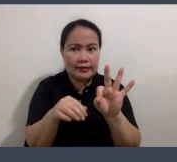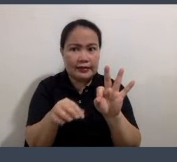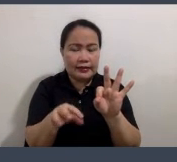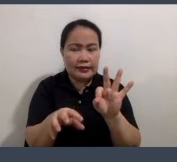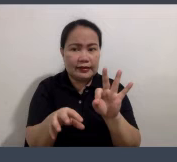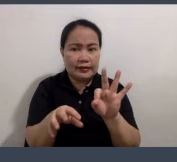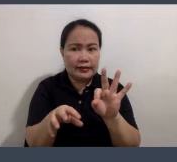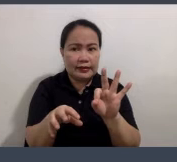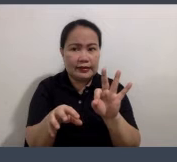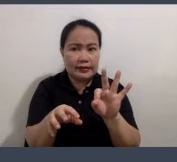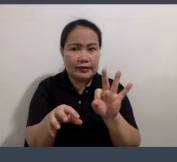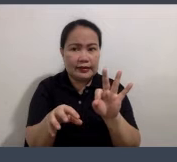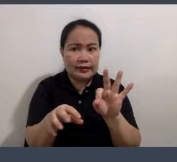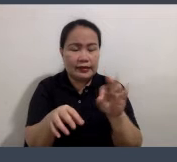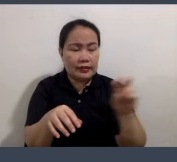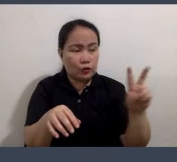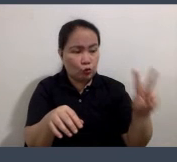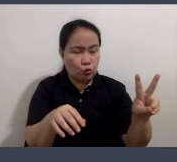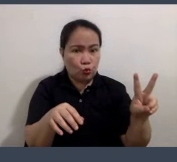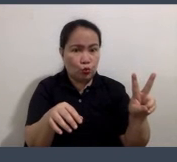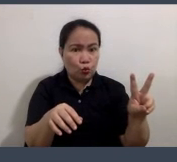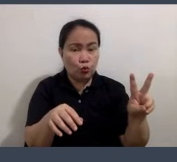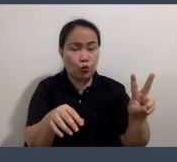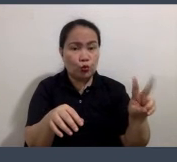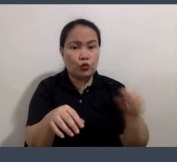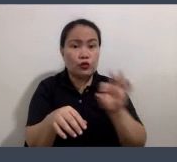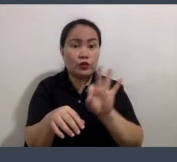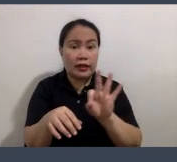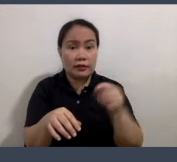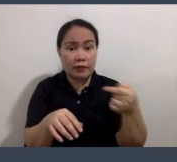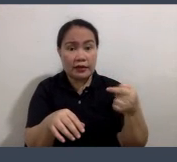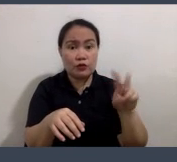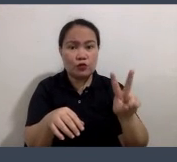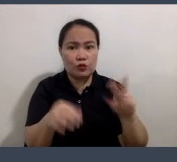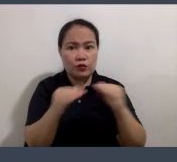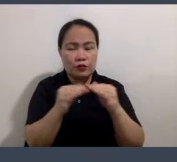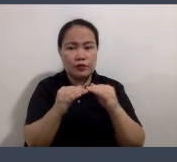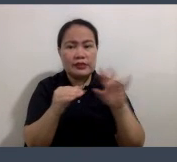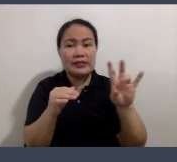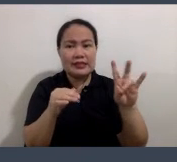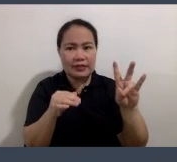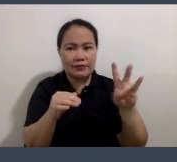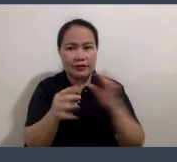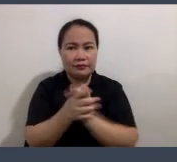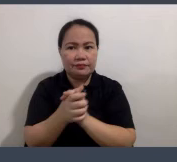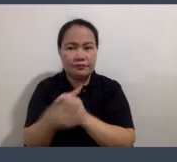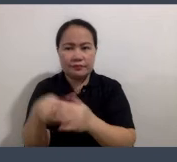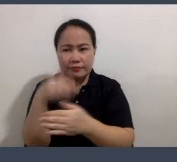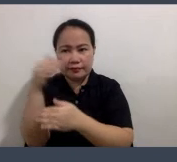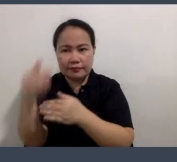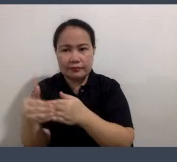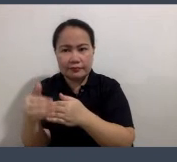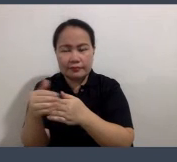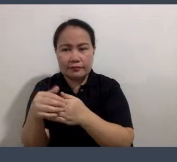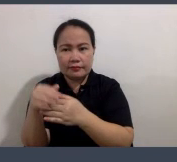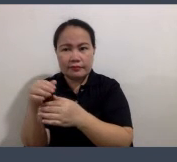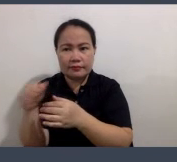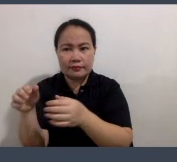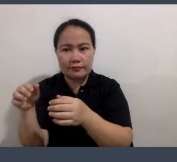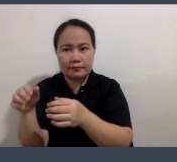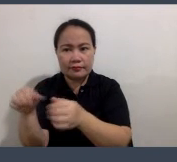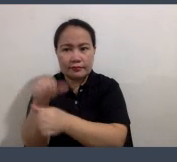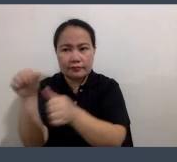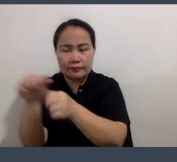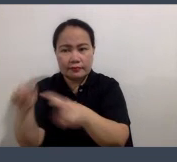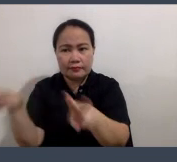then, kukunin natin yung absolute value ni 2, that is 2. So, 9 minus 2, that is 7. Next,